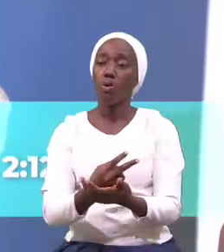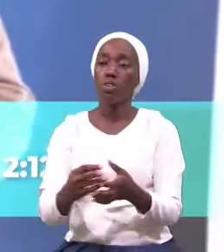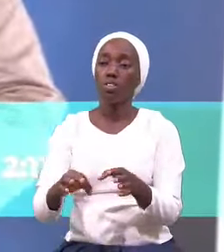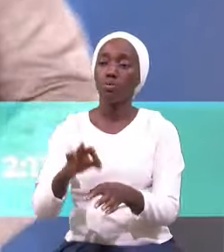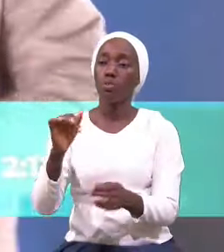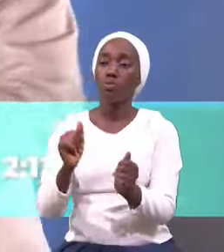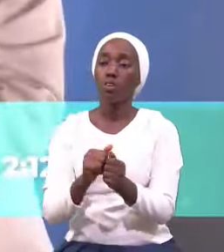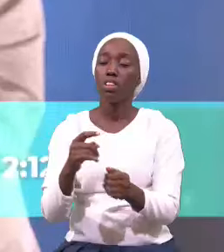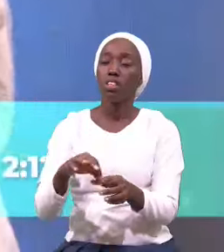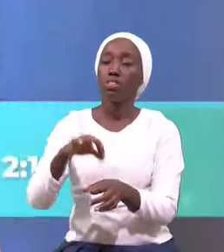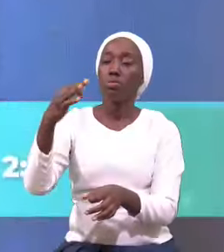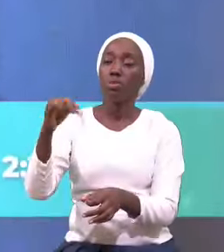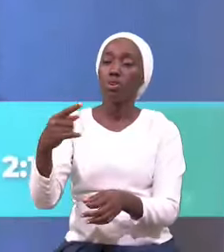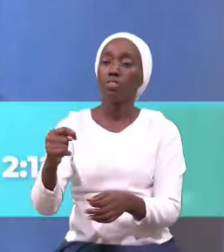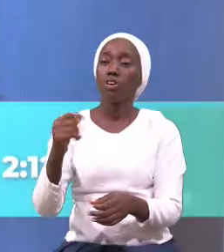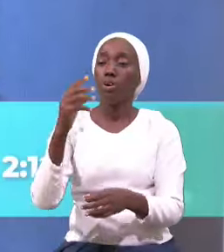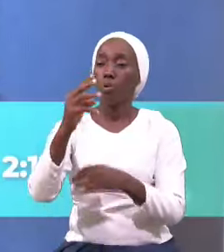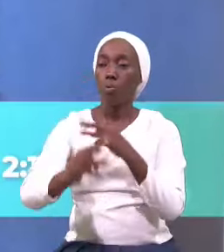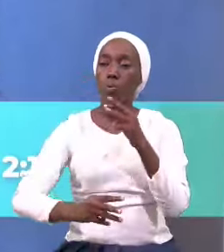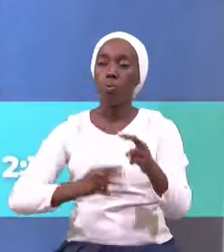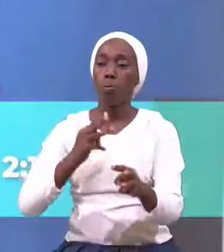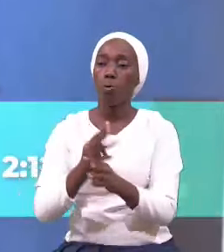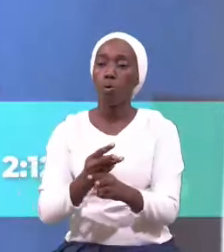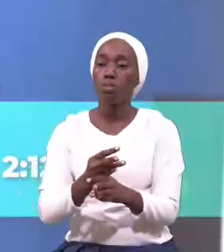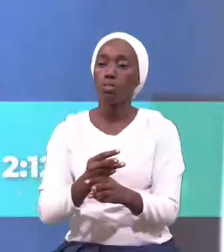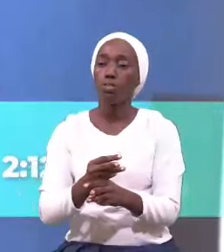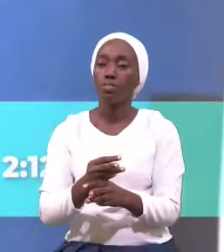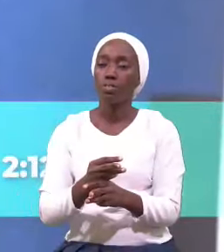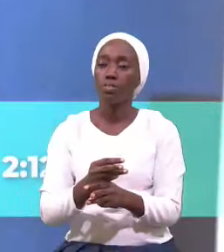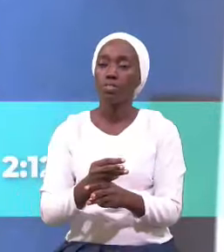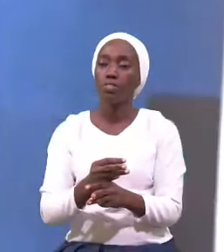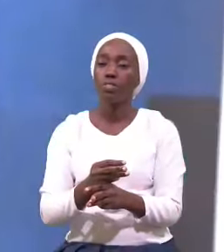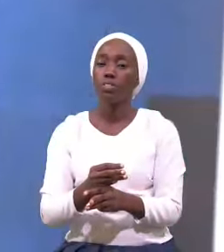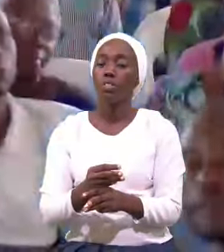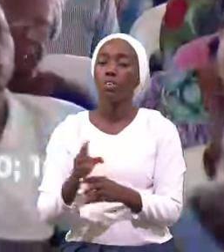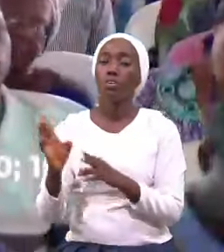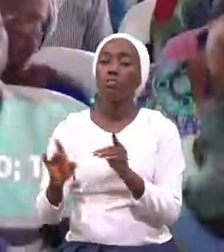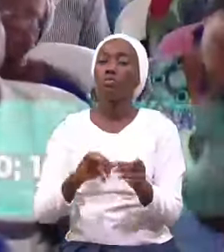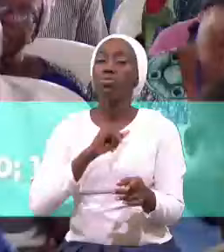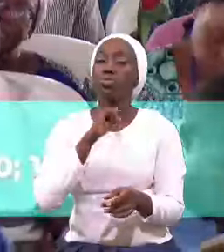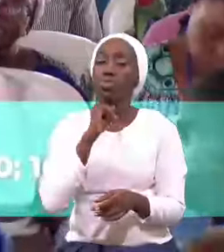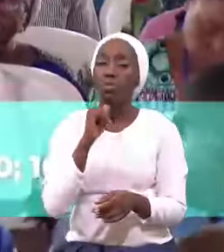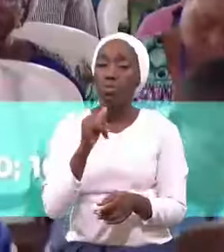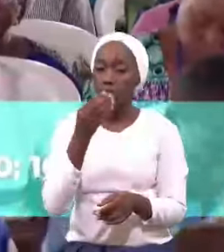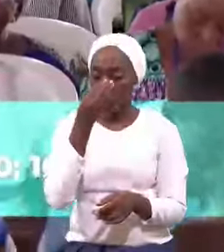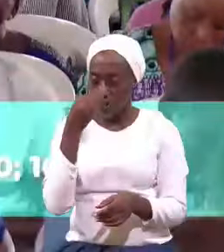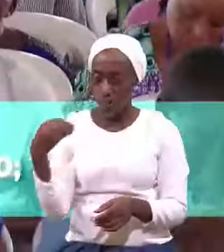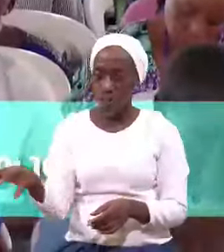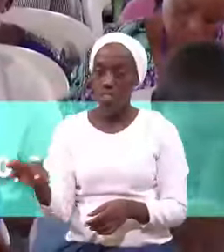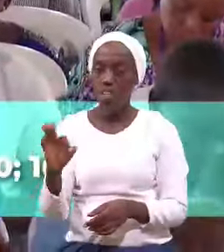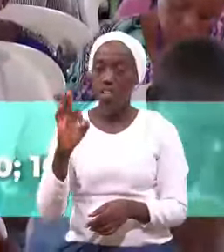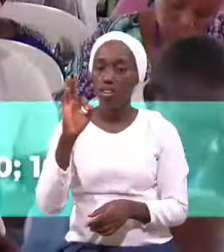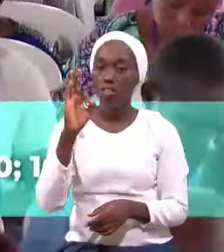world. If and do not forsake, frustrate the Holy Spirit.